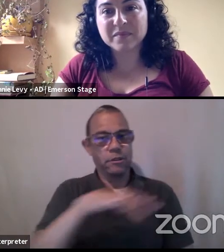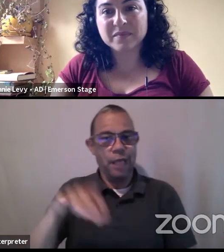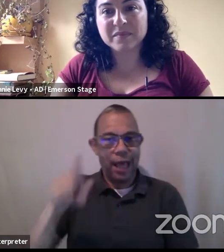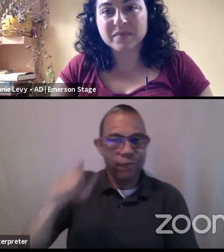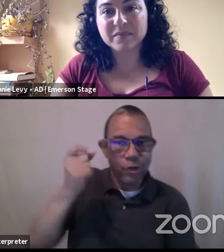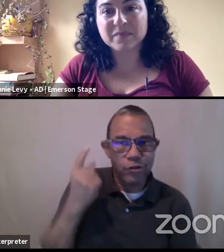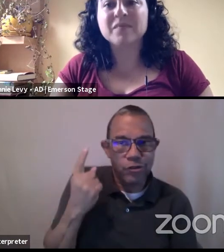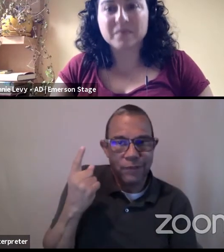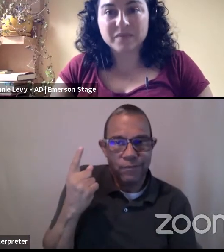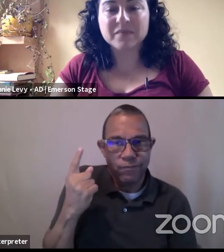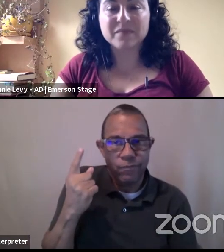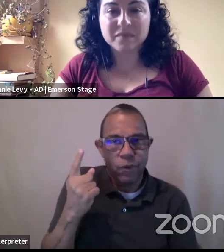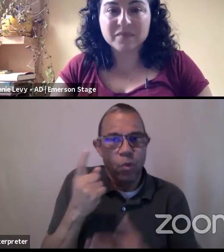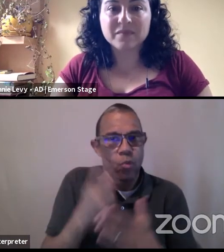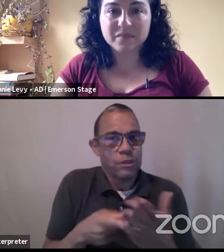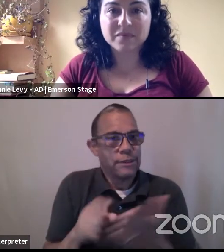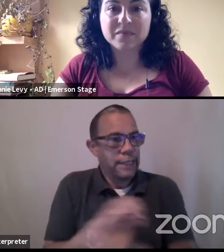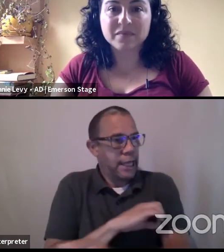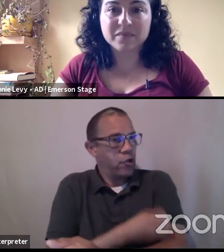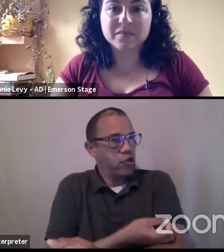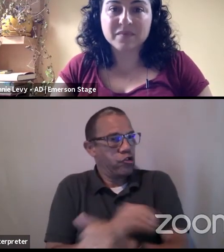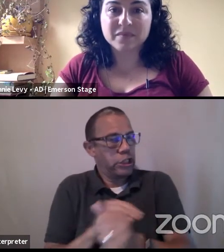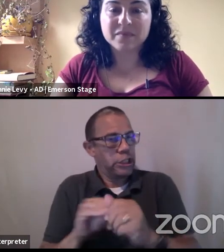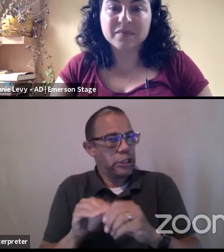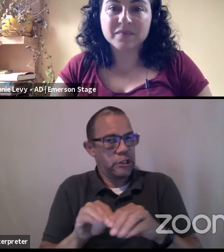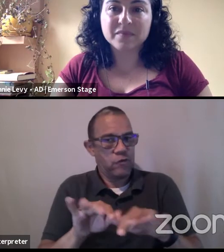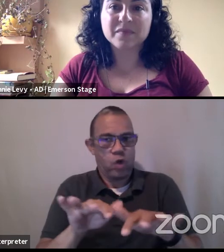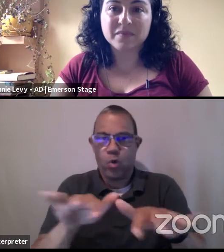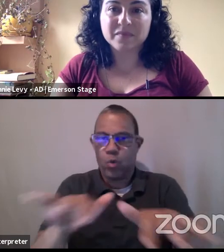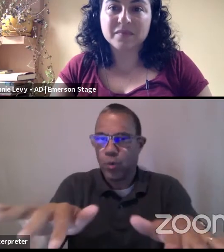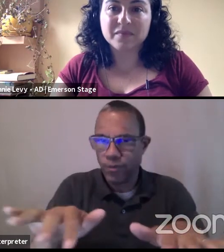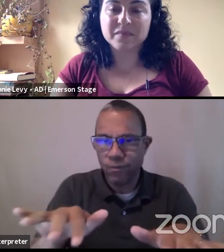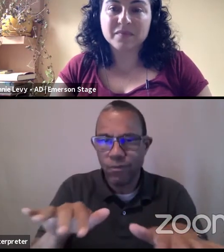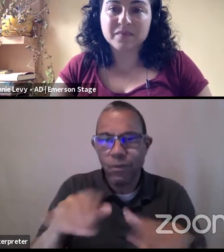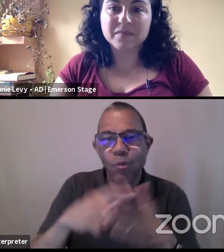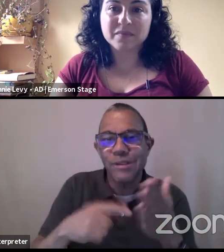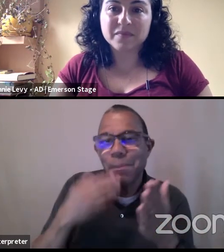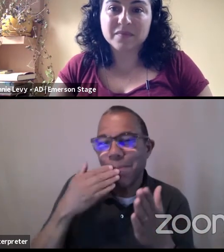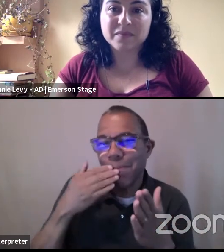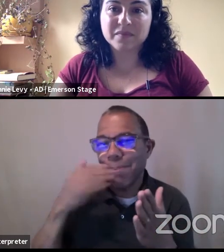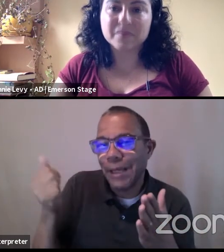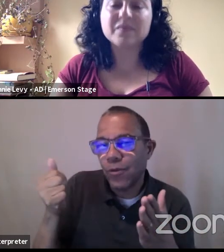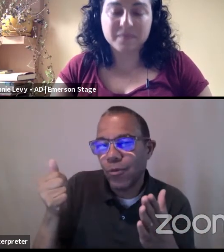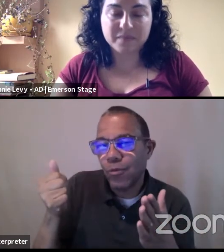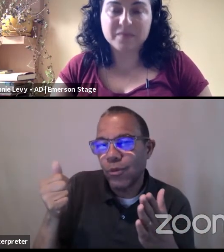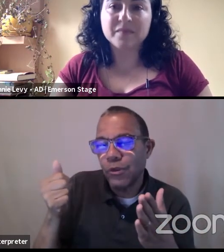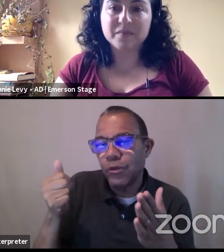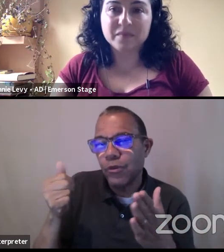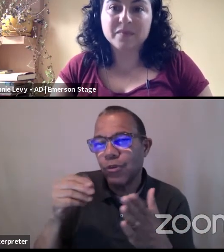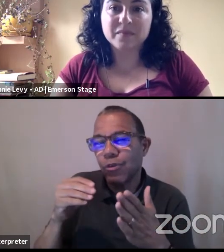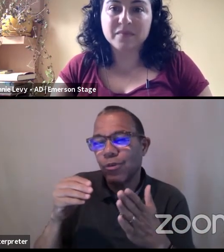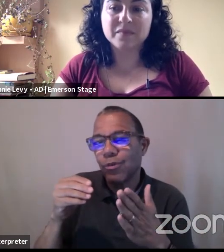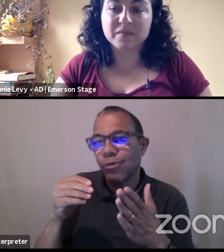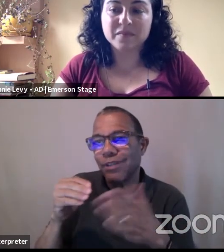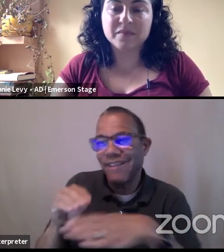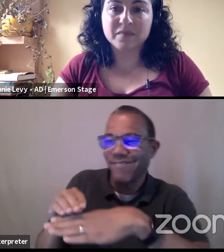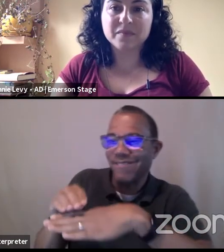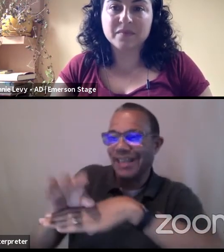is the energy flow? What is the best way to affect audience from